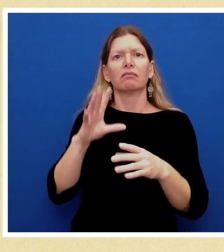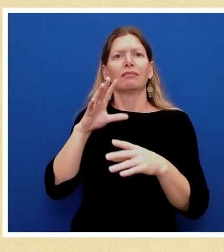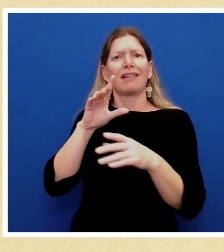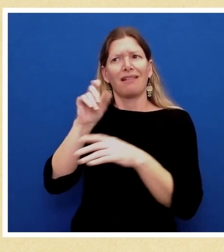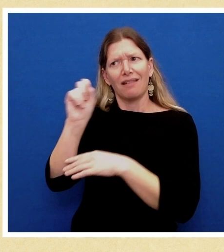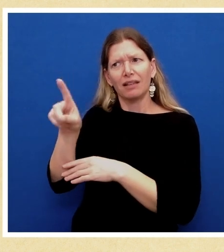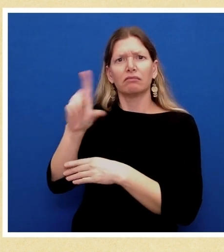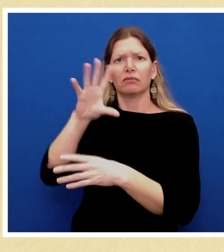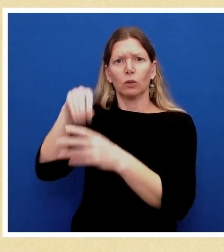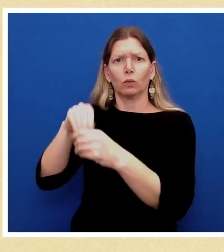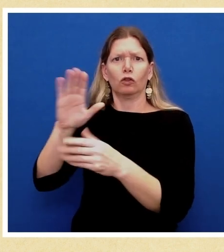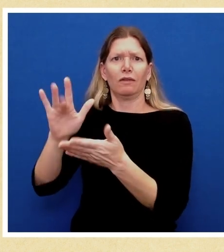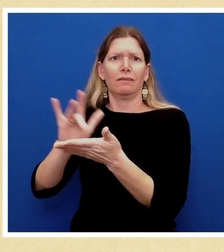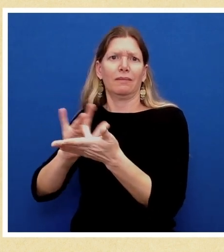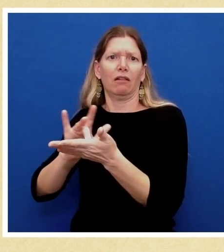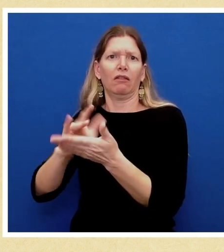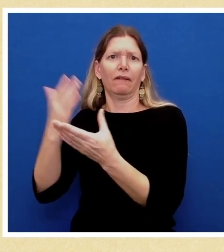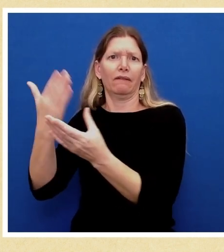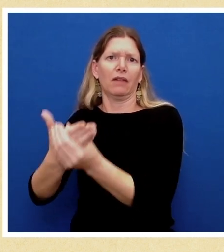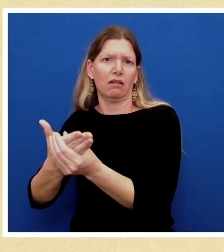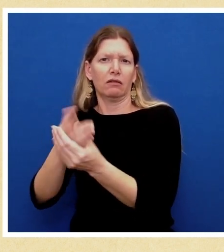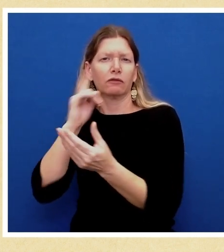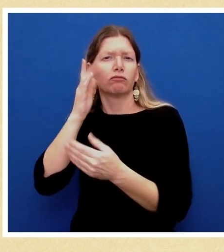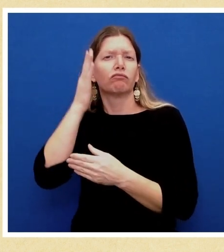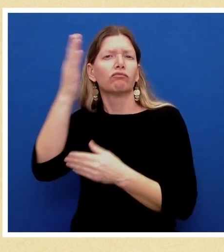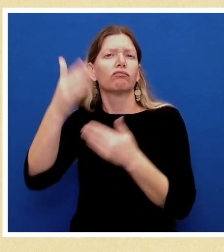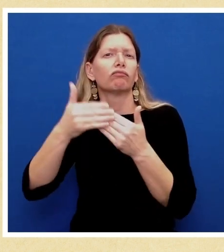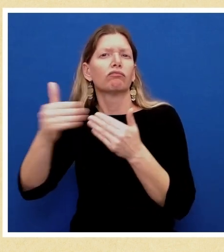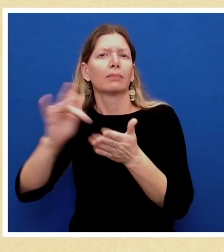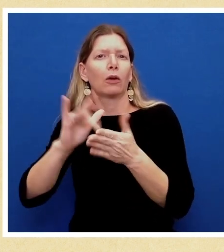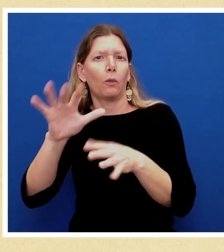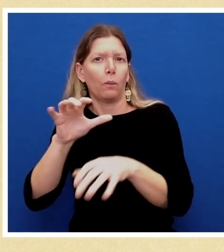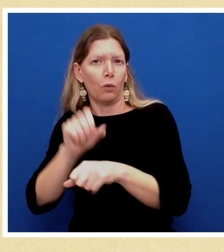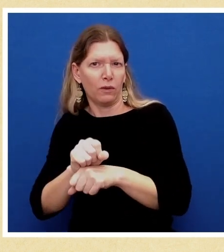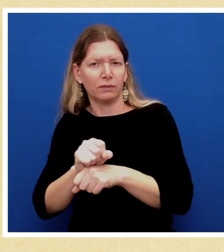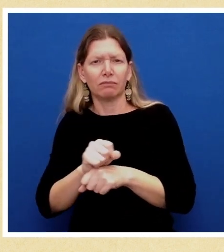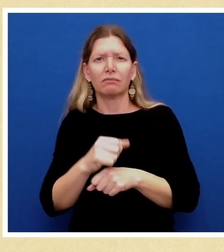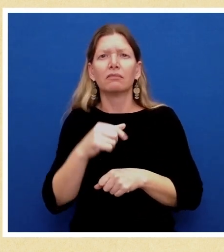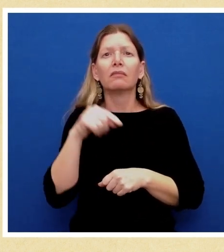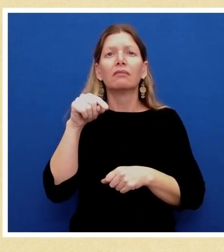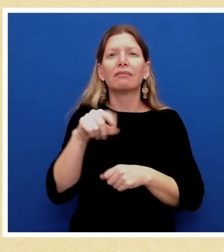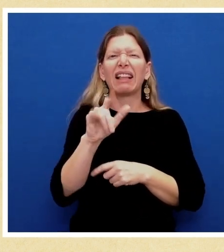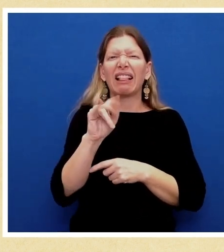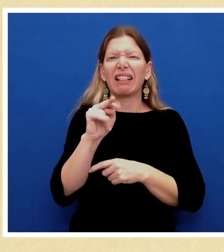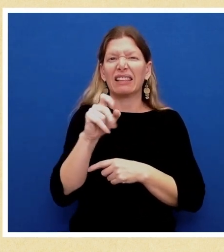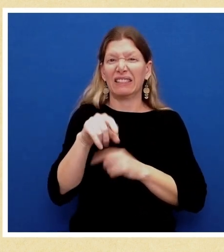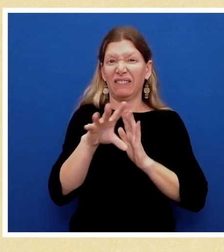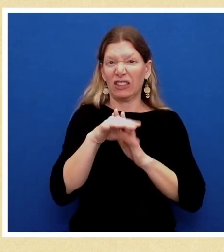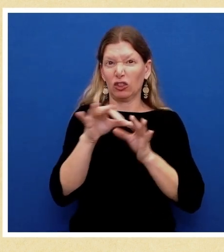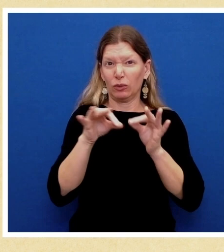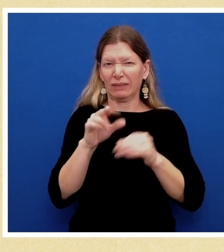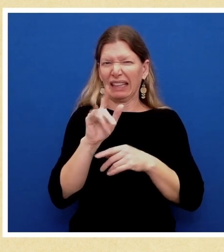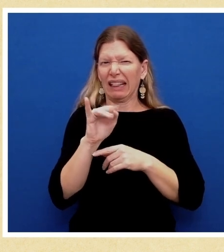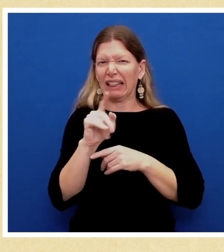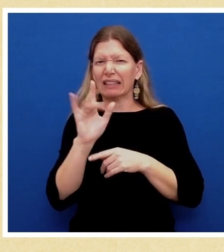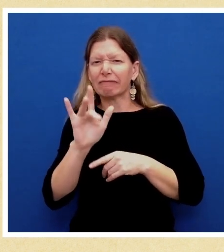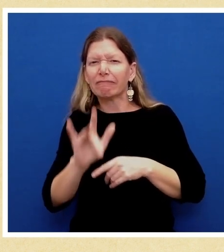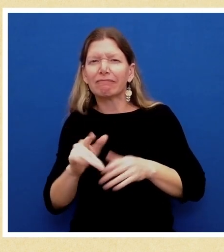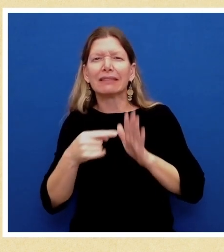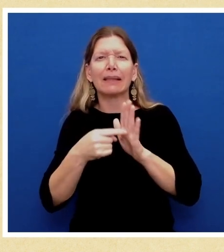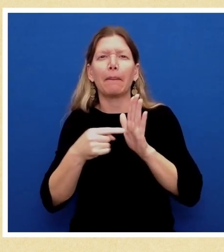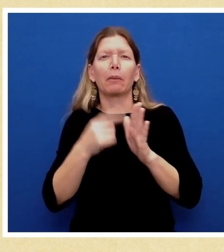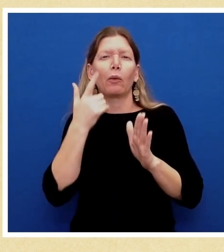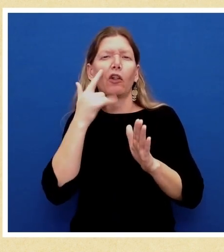and ask that it be included in your medical records for future medical appointments. There are links to example access plans in this